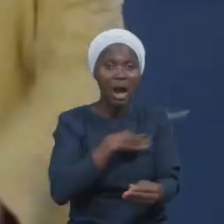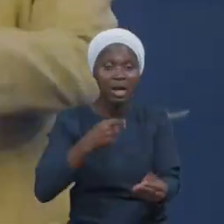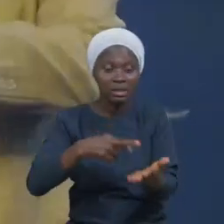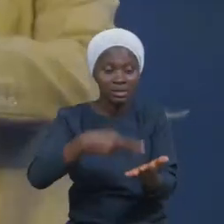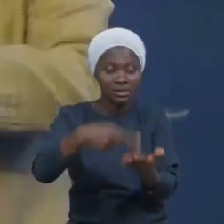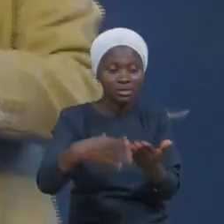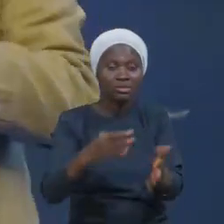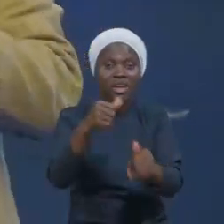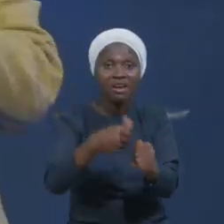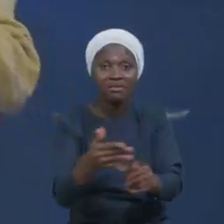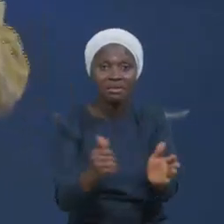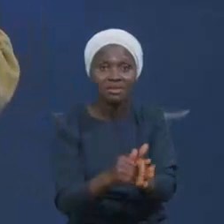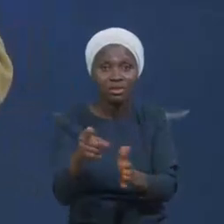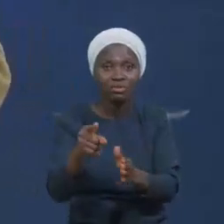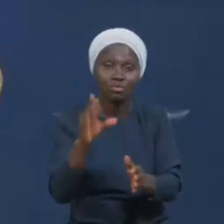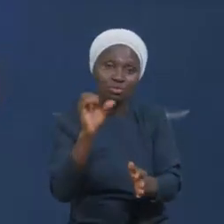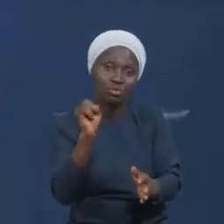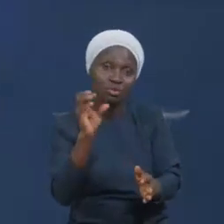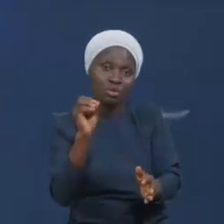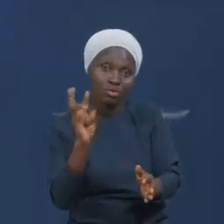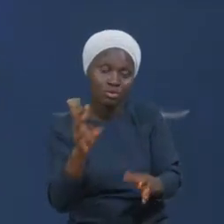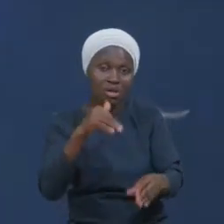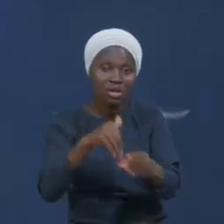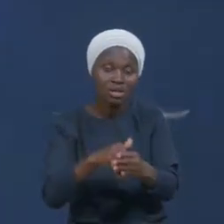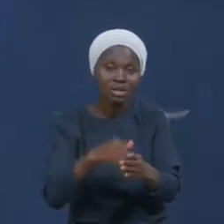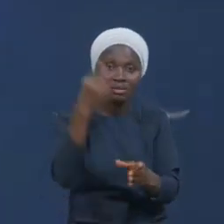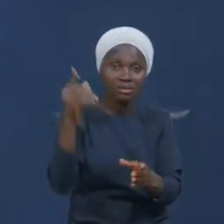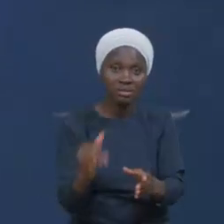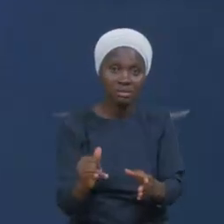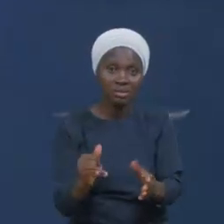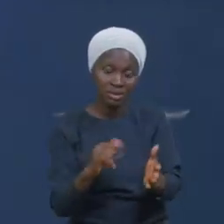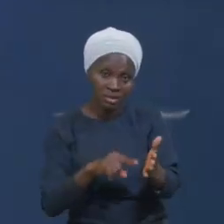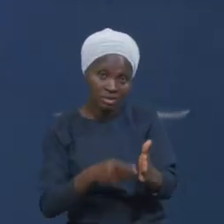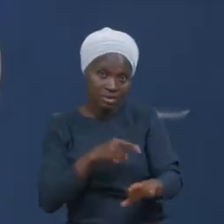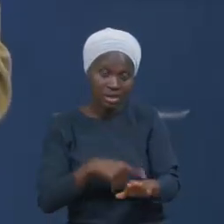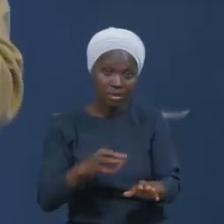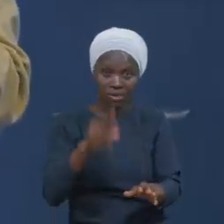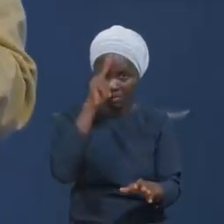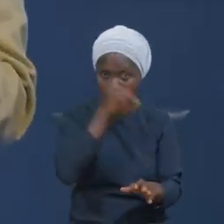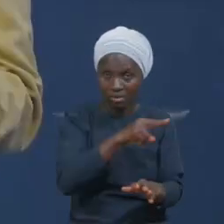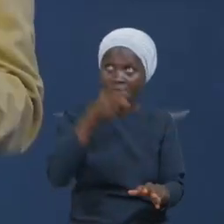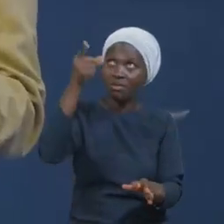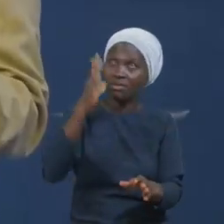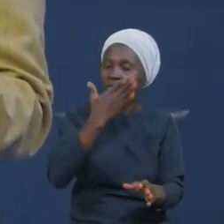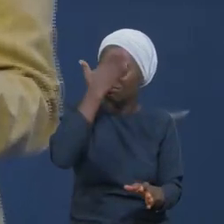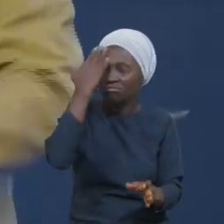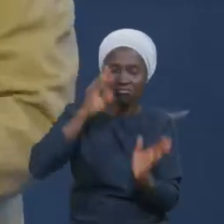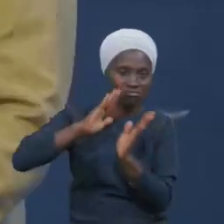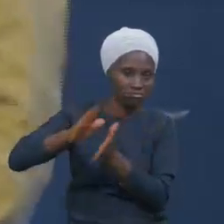in eternity. At this time of ignorance, God winked at, but